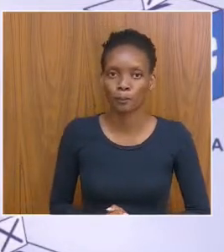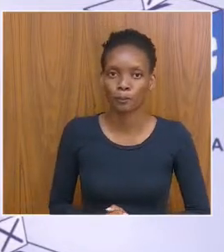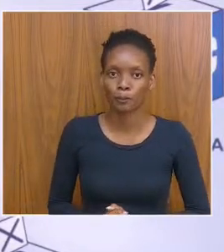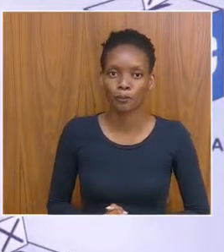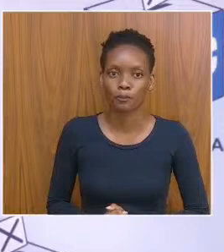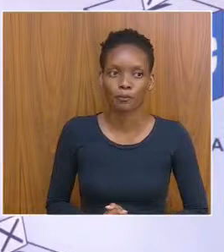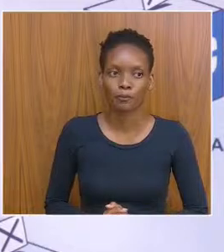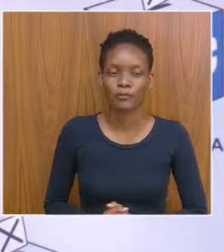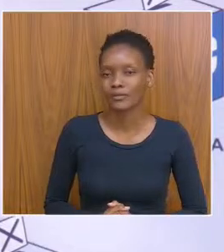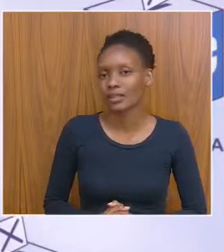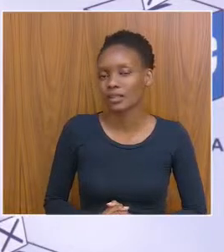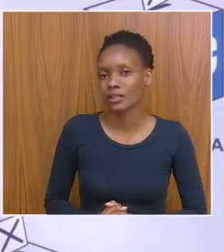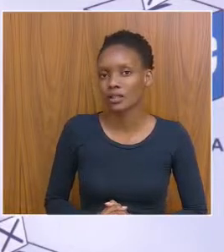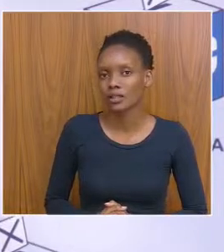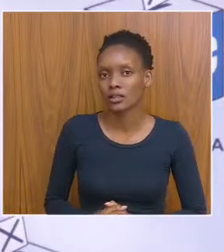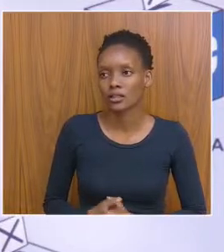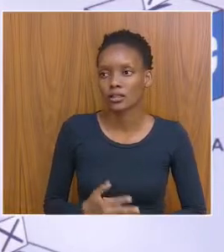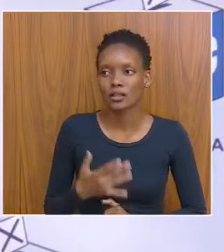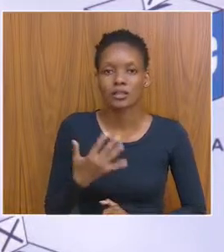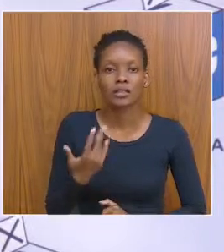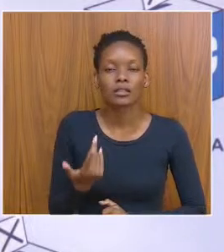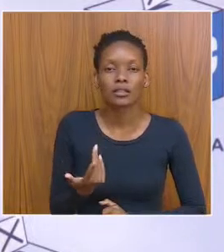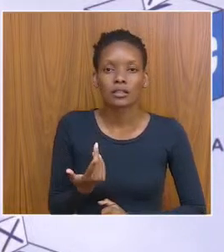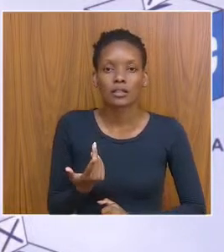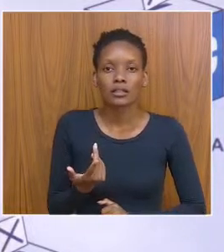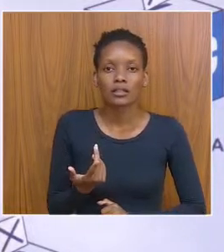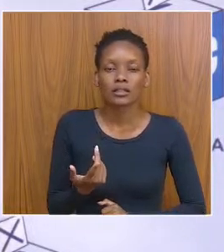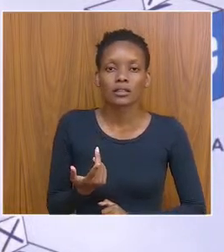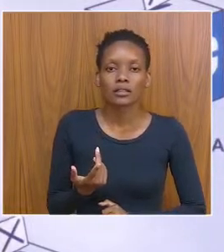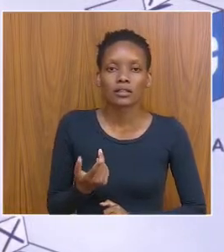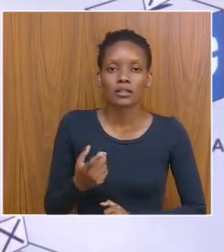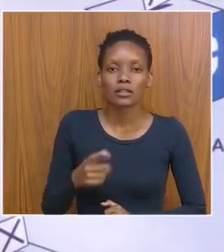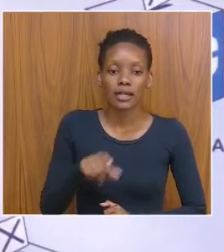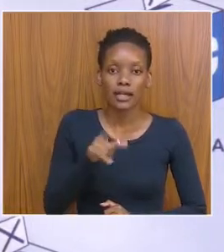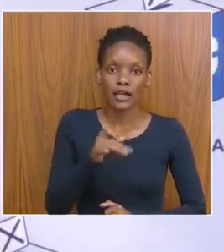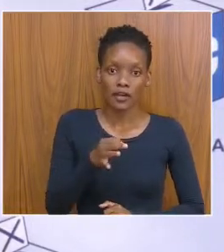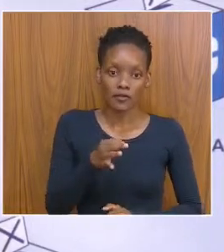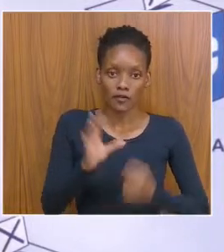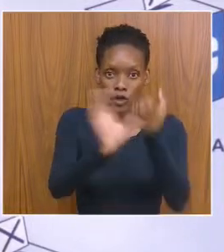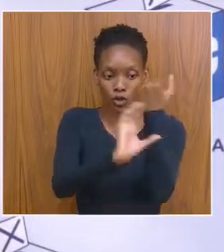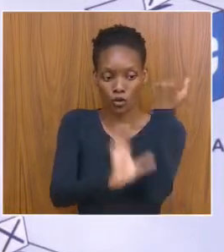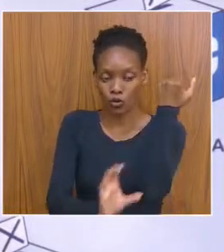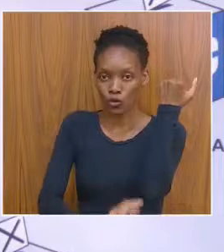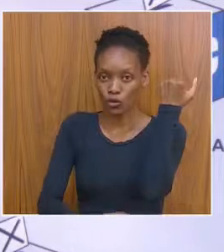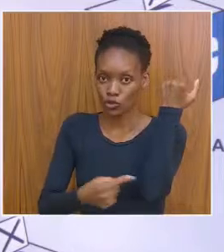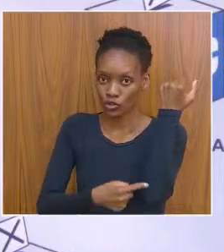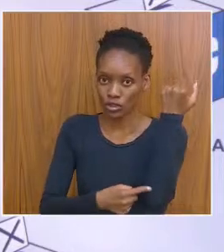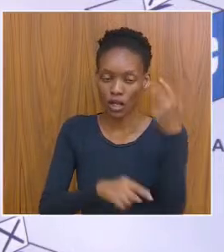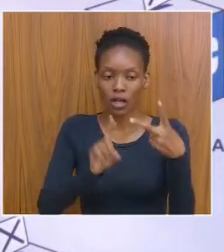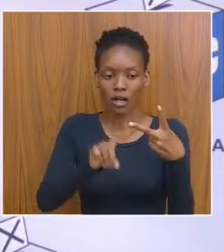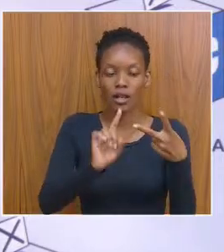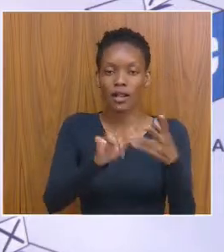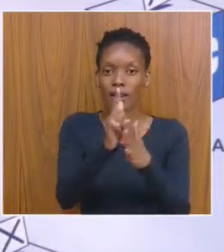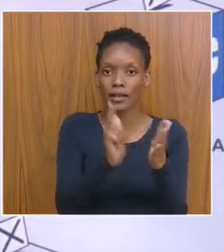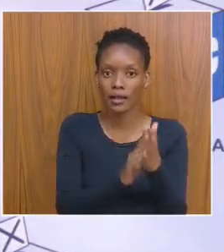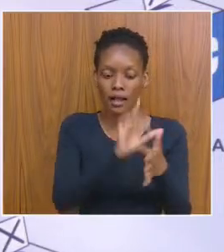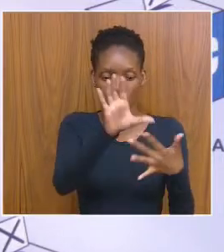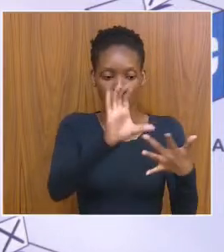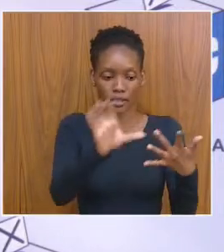And we shouldn't really know, for as long as they satisfy the constitutional and legal